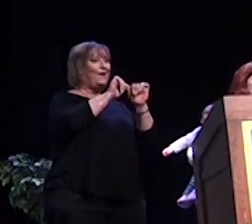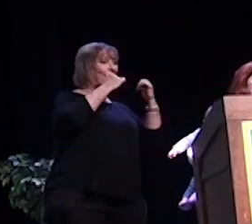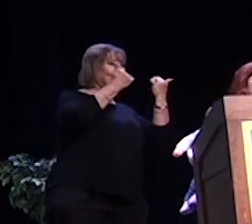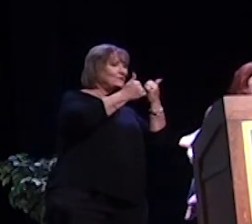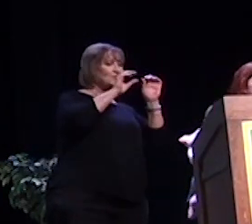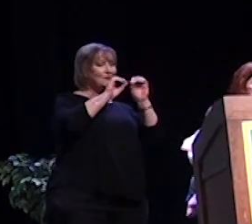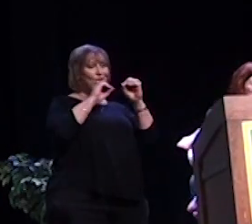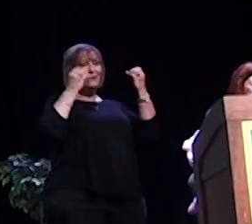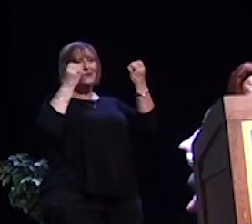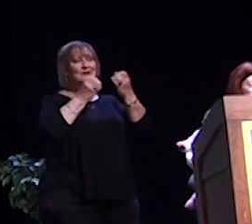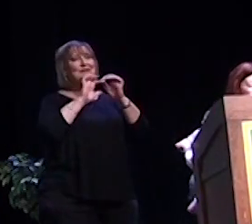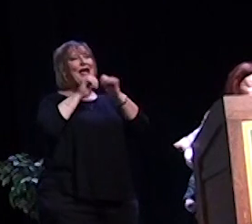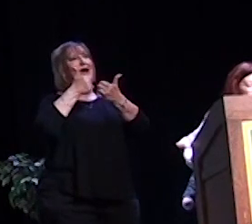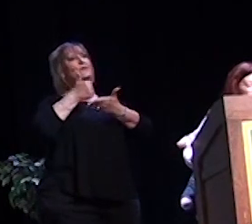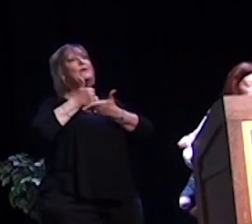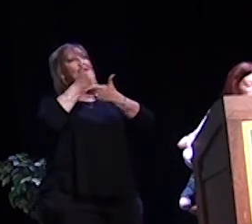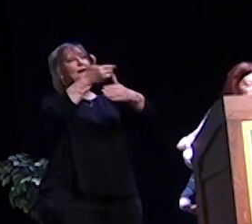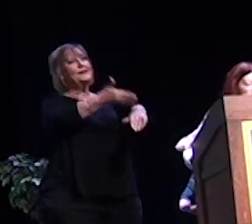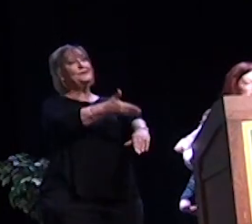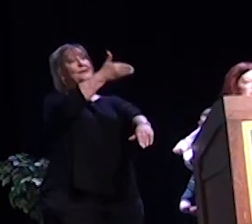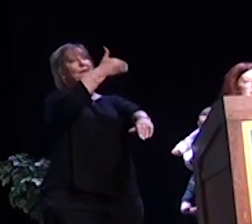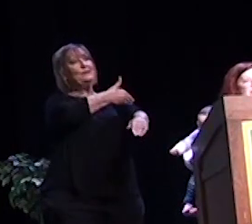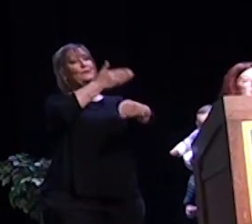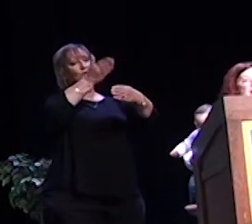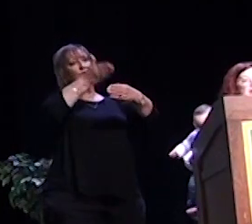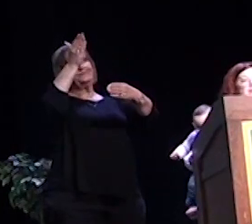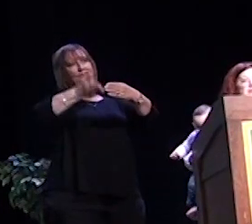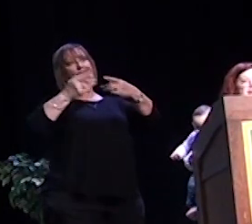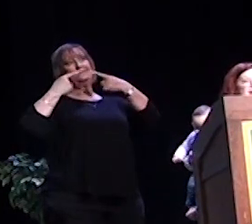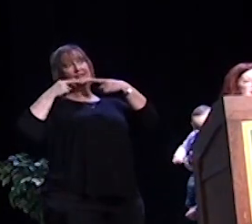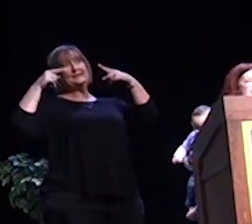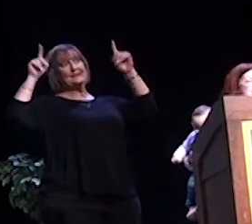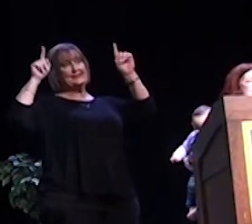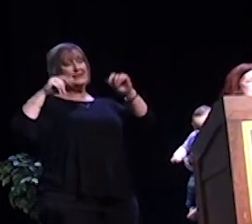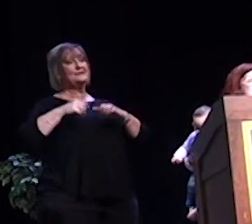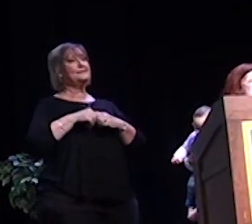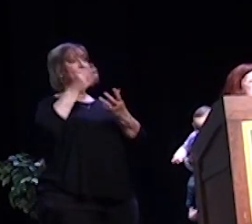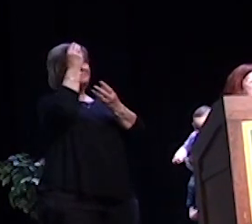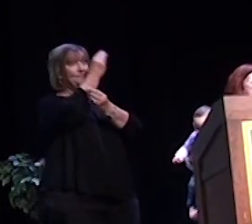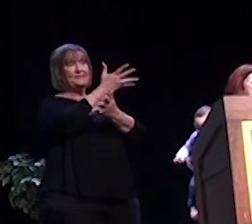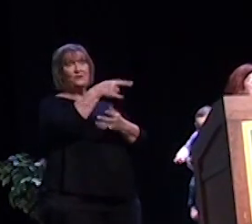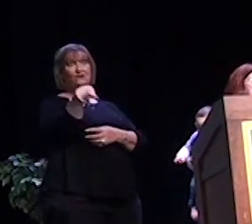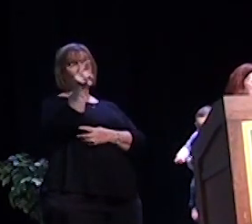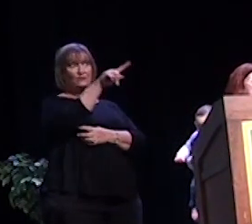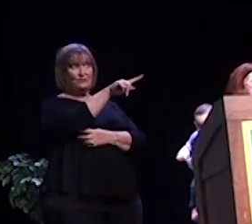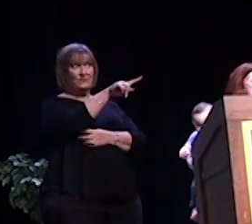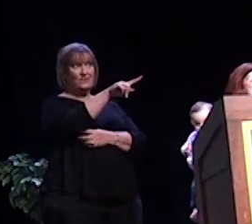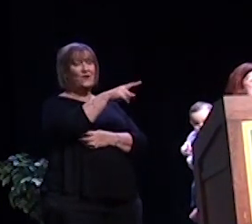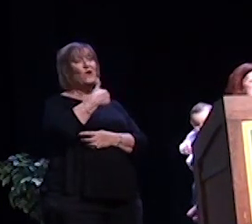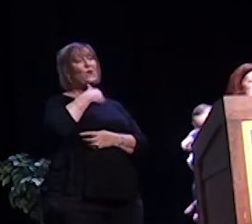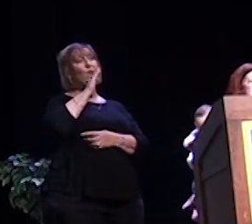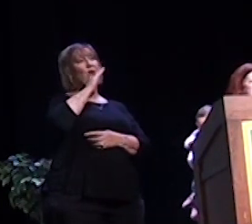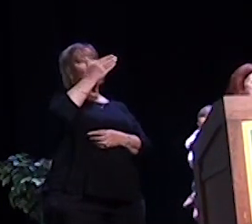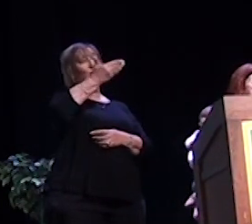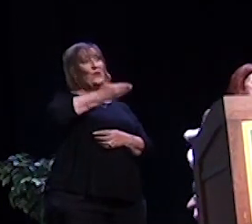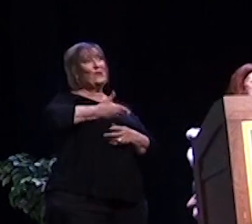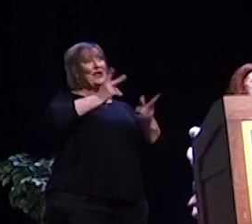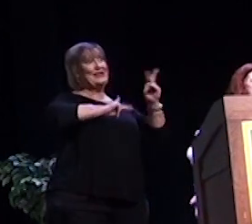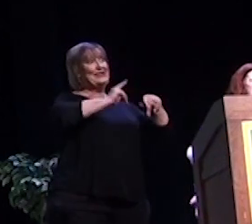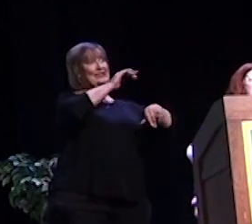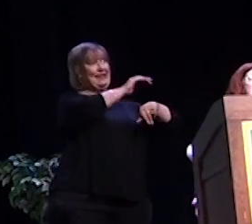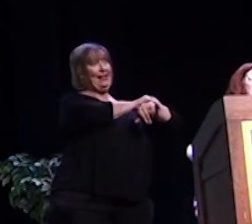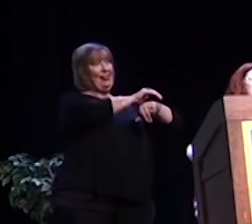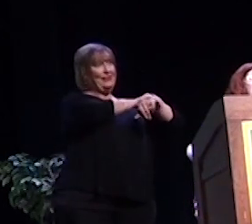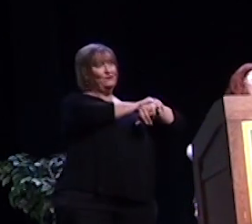another achieve our outcomes. So, a note for the audience, this panel welcomes questions in English or